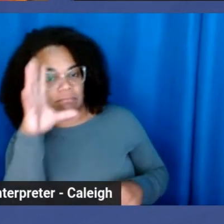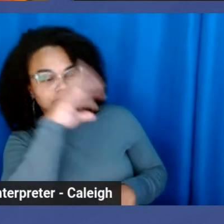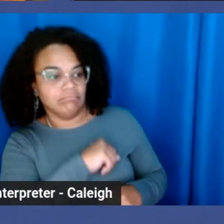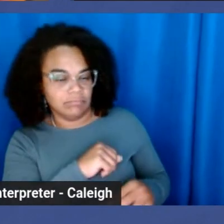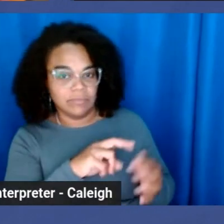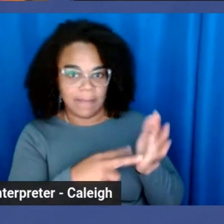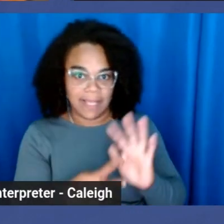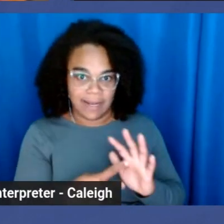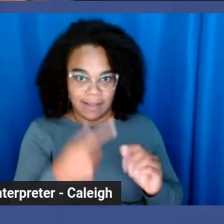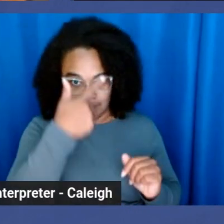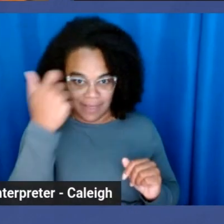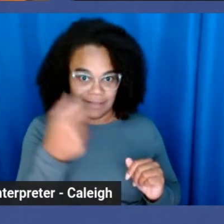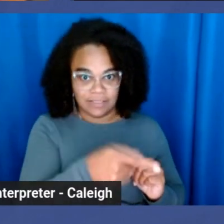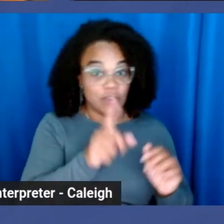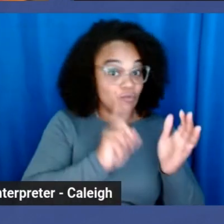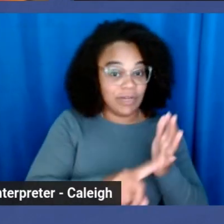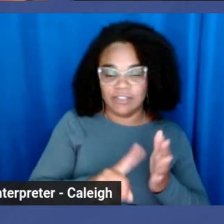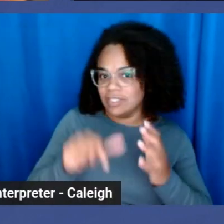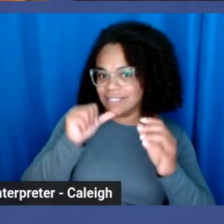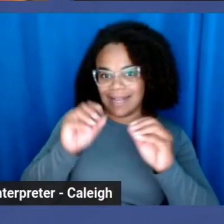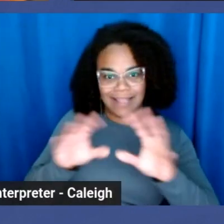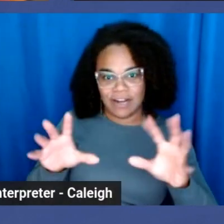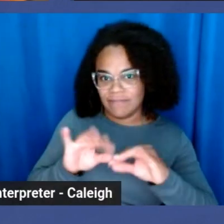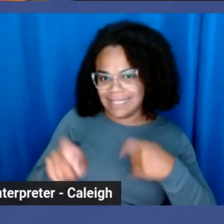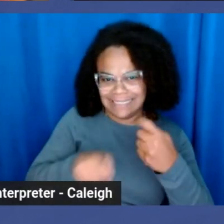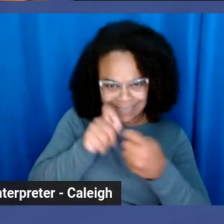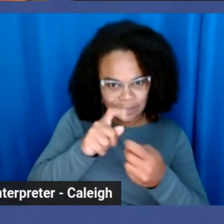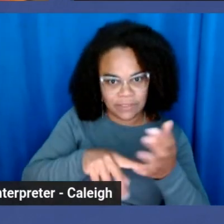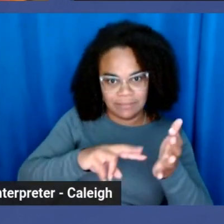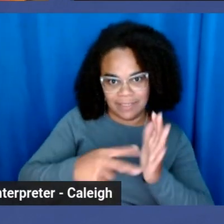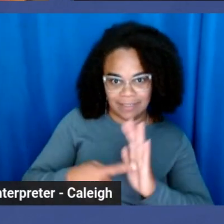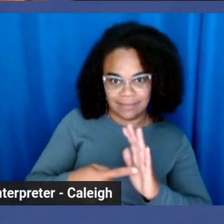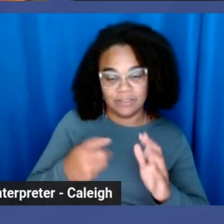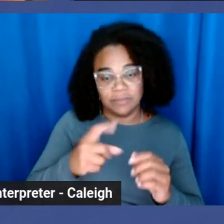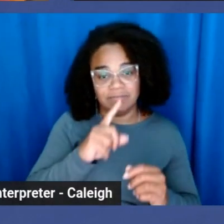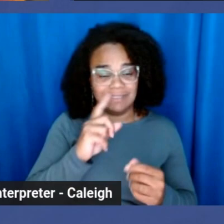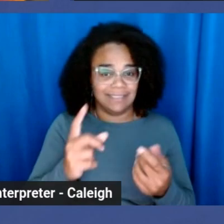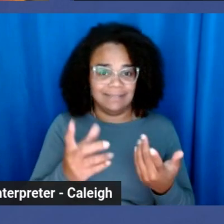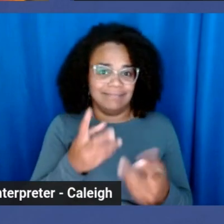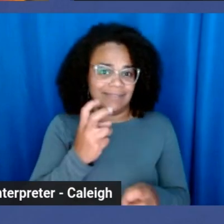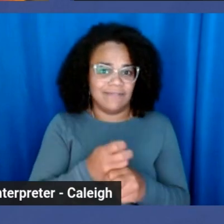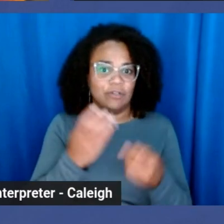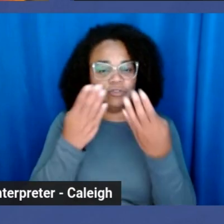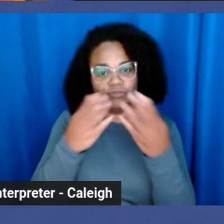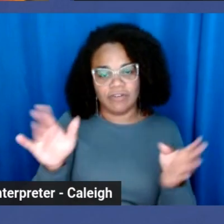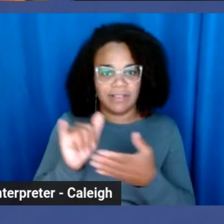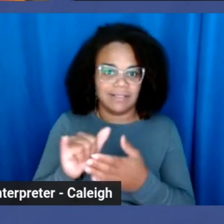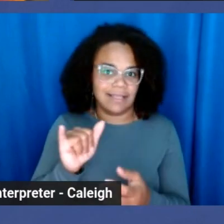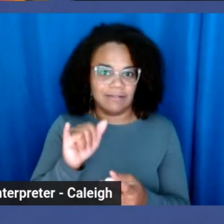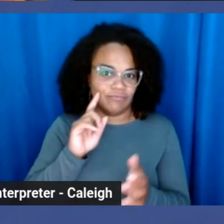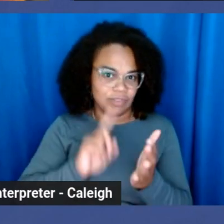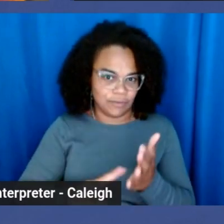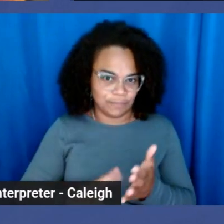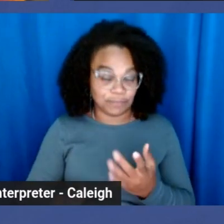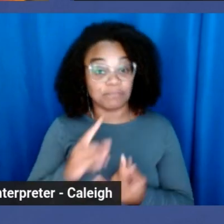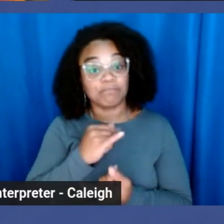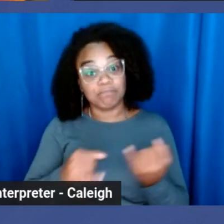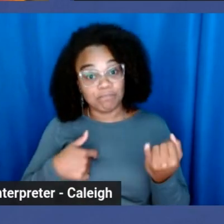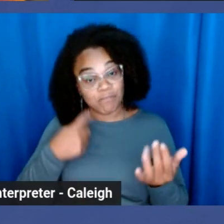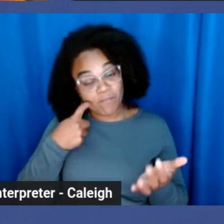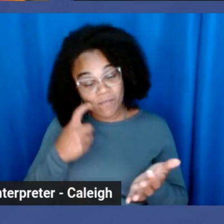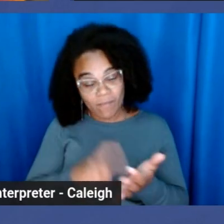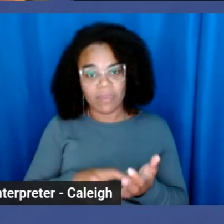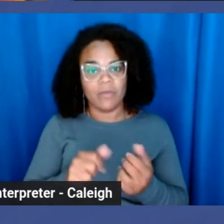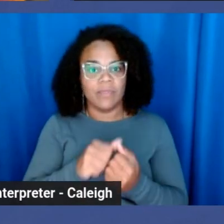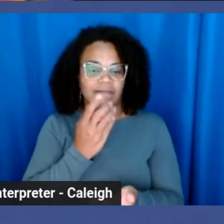and it makes it really hard to generalize, to do anything with that research. And the last thing I notice a lot in this fact check is just